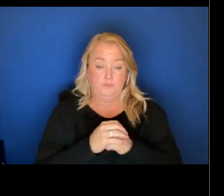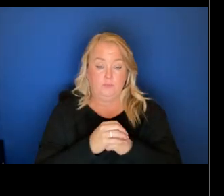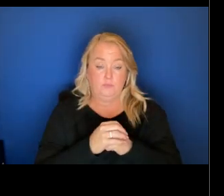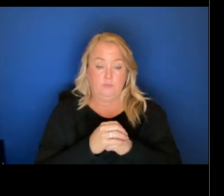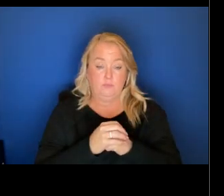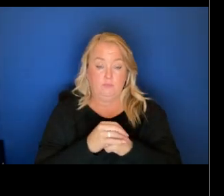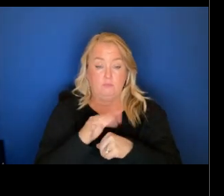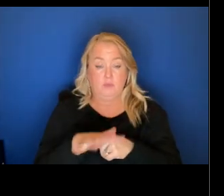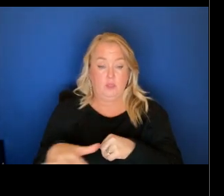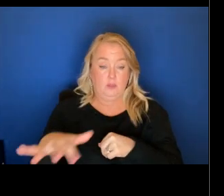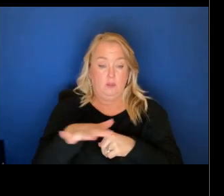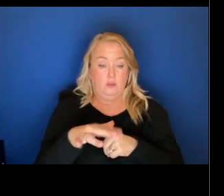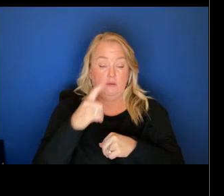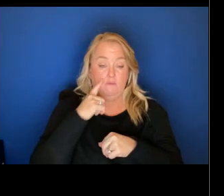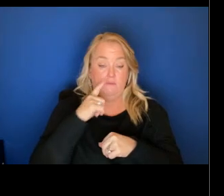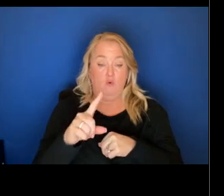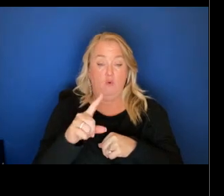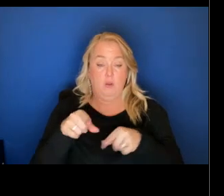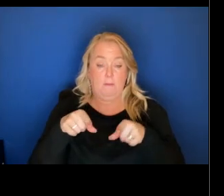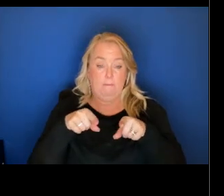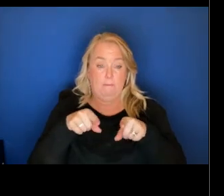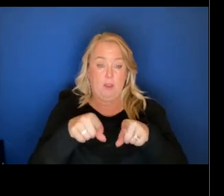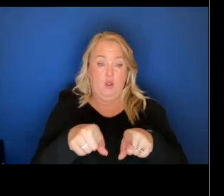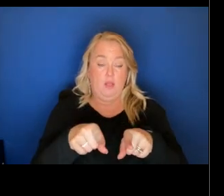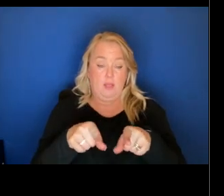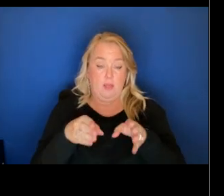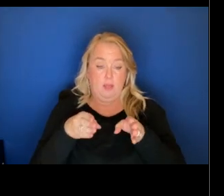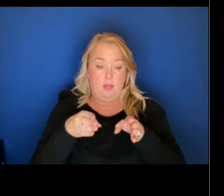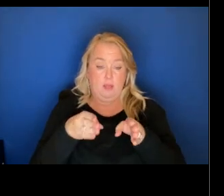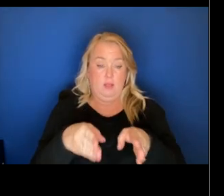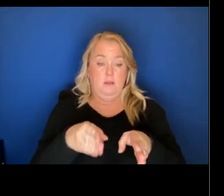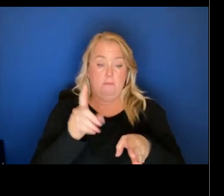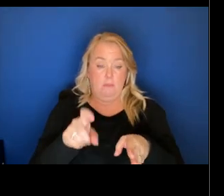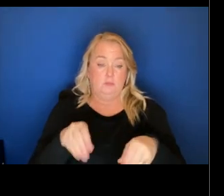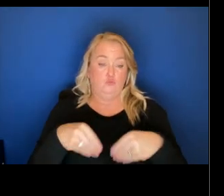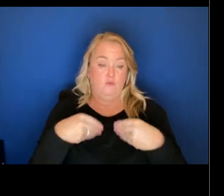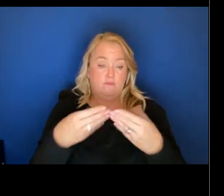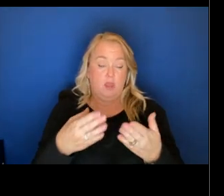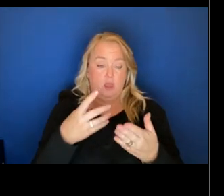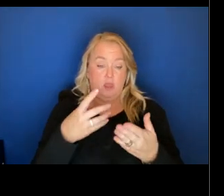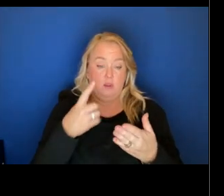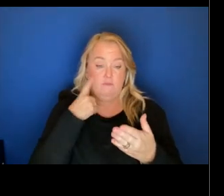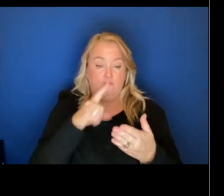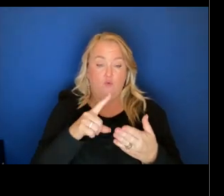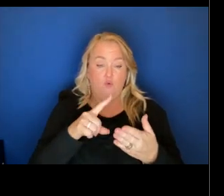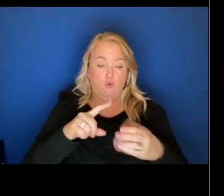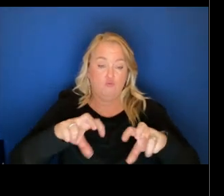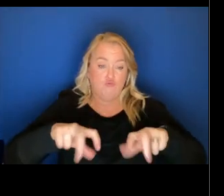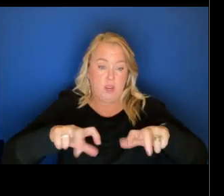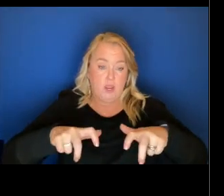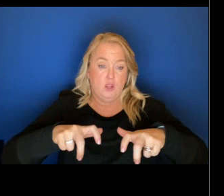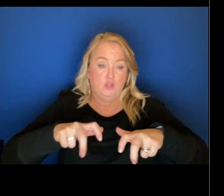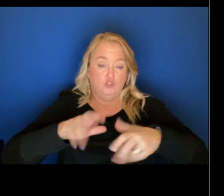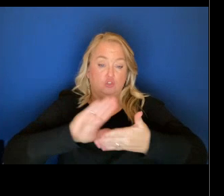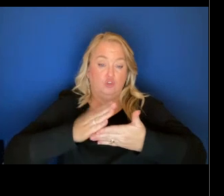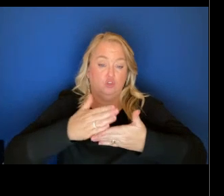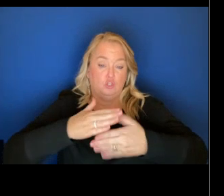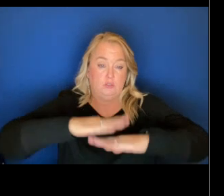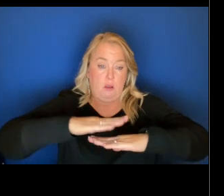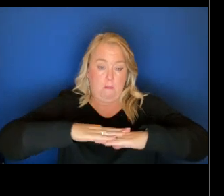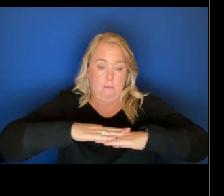Space to execute a parallel approach must be provided at ranges and cooktops